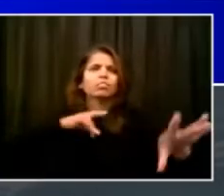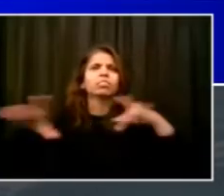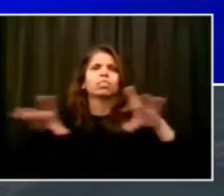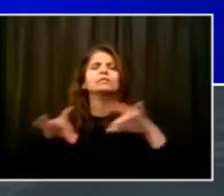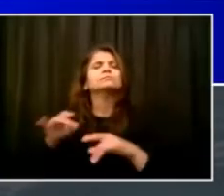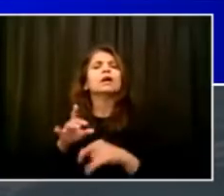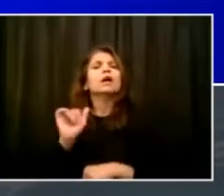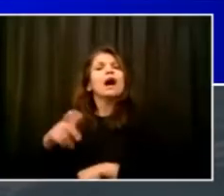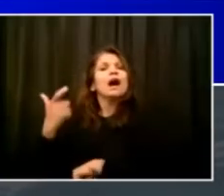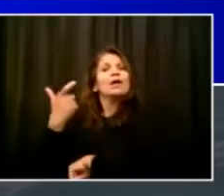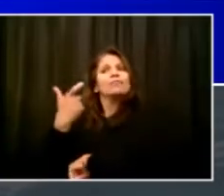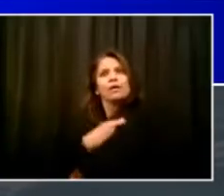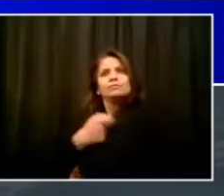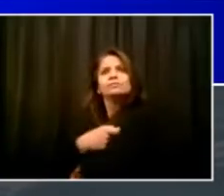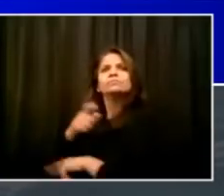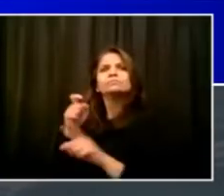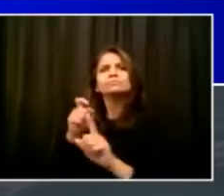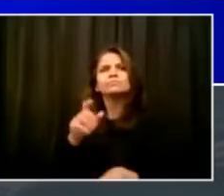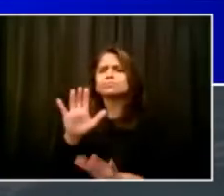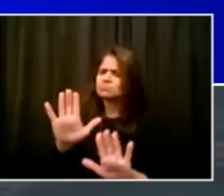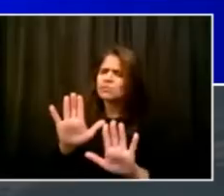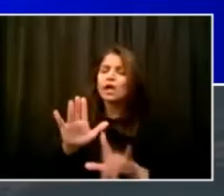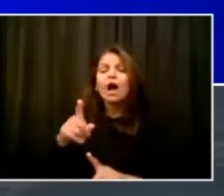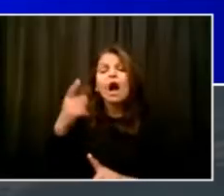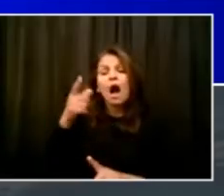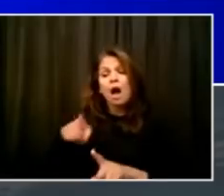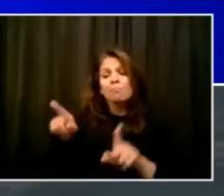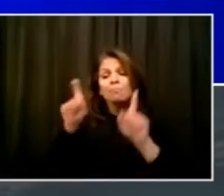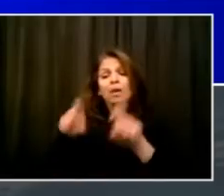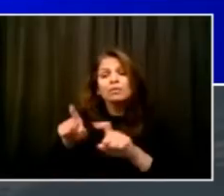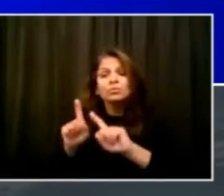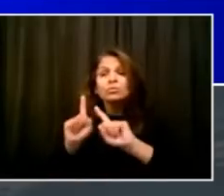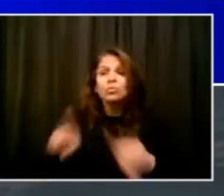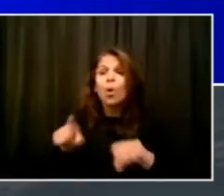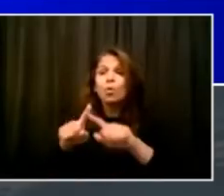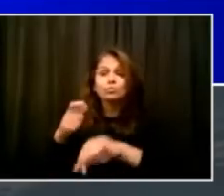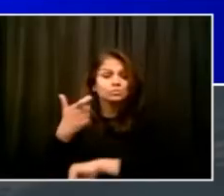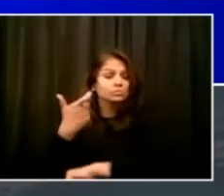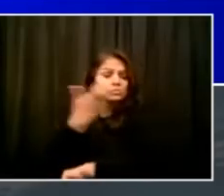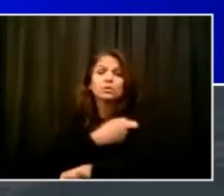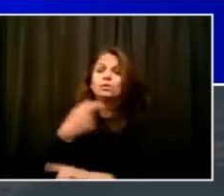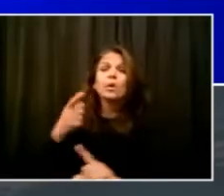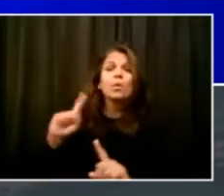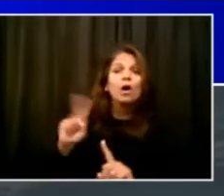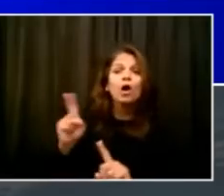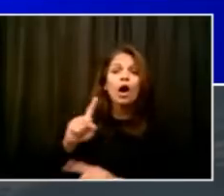sure. Free vaccinations are available at over